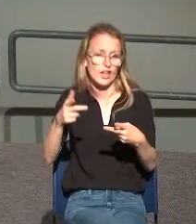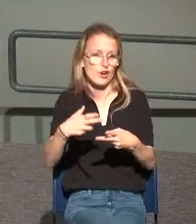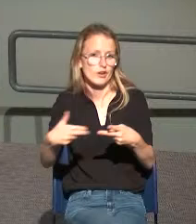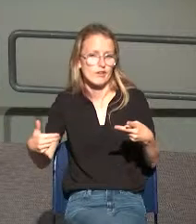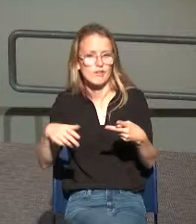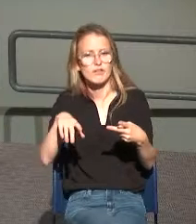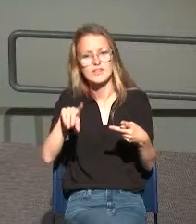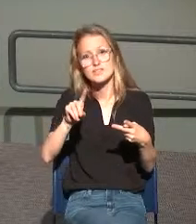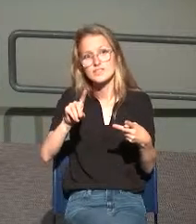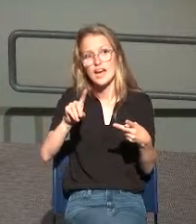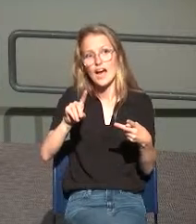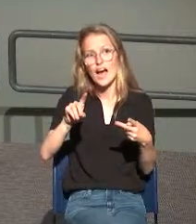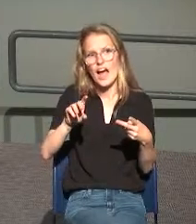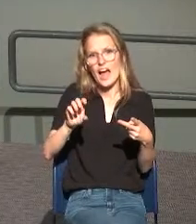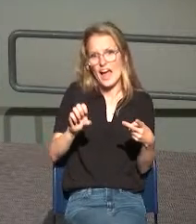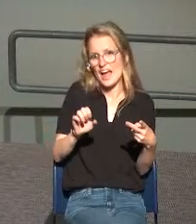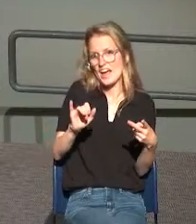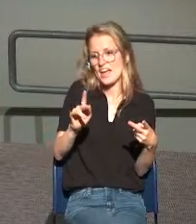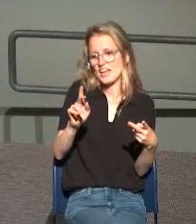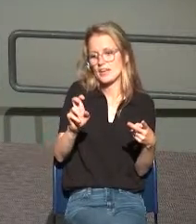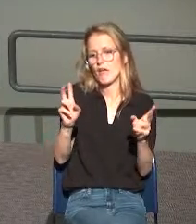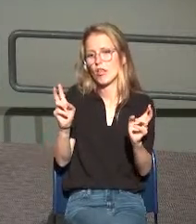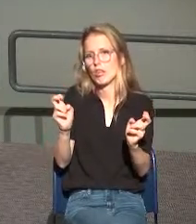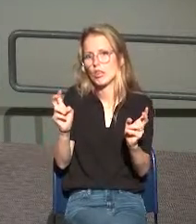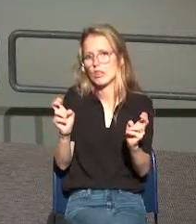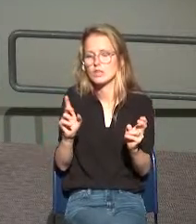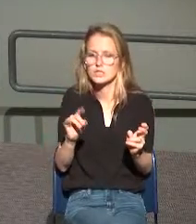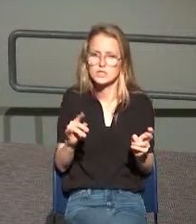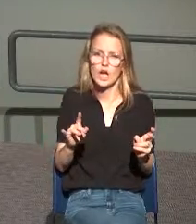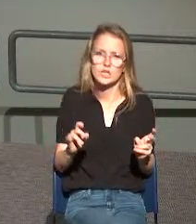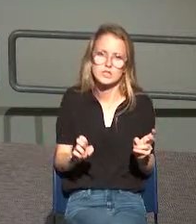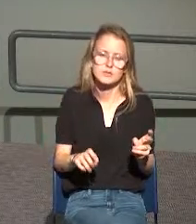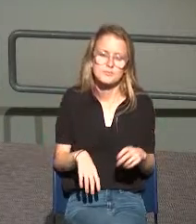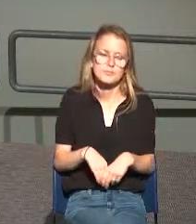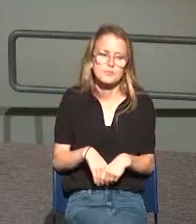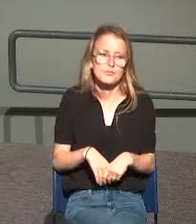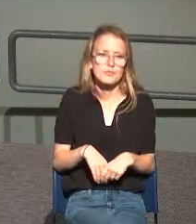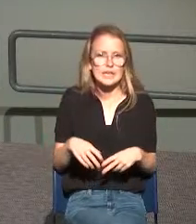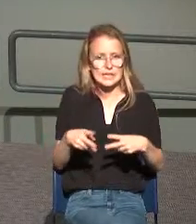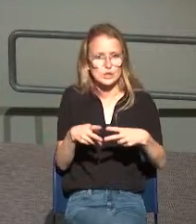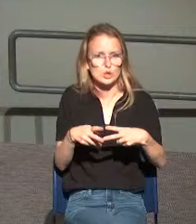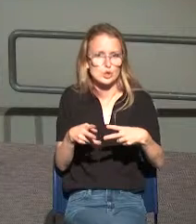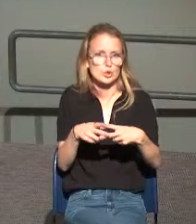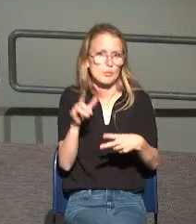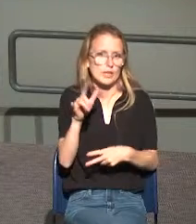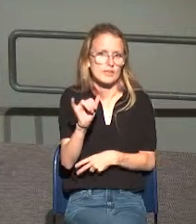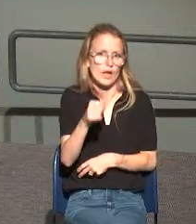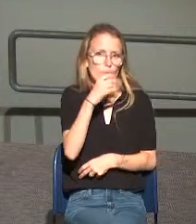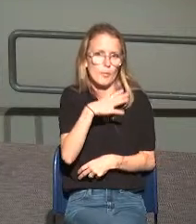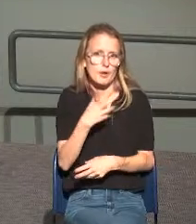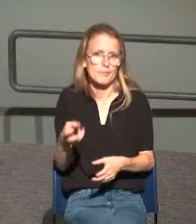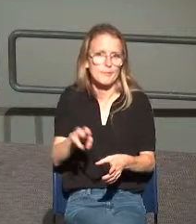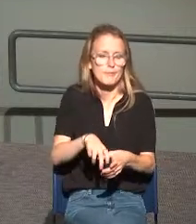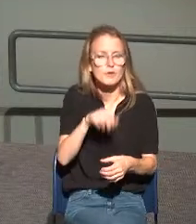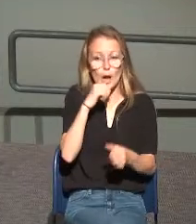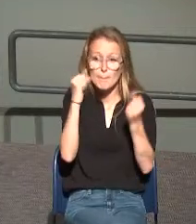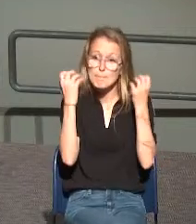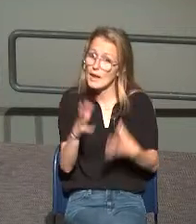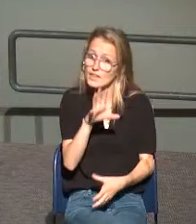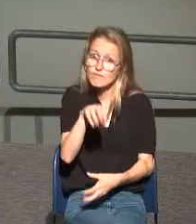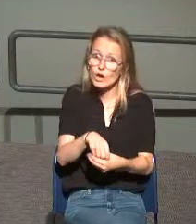environment that these women were functioning in. And there were not a lot of them on the carrier,